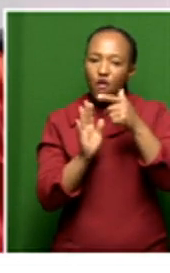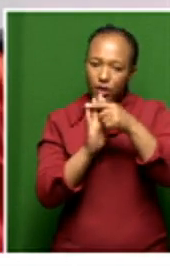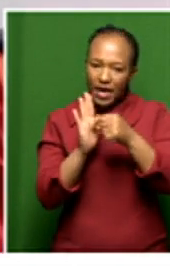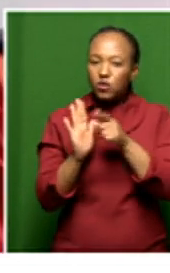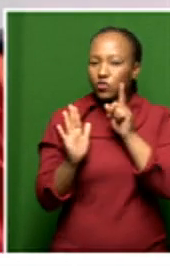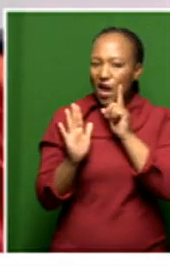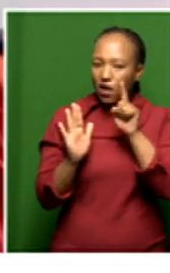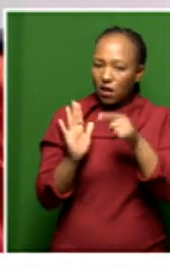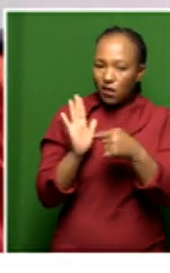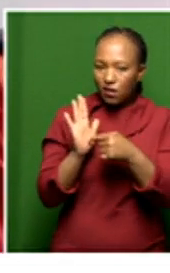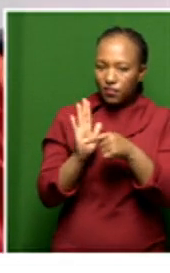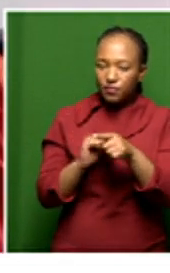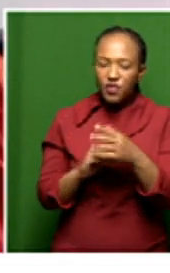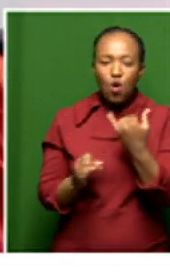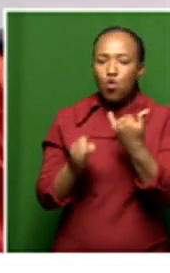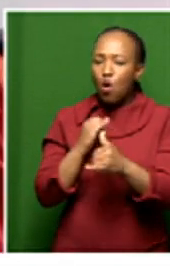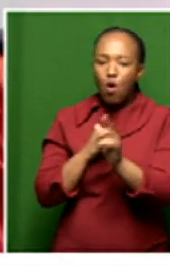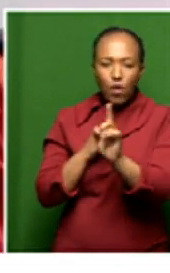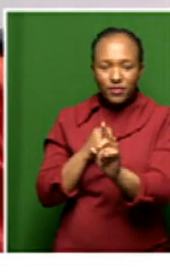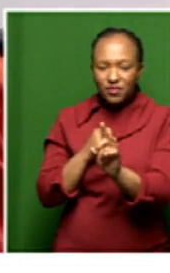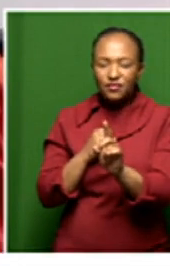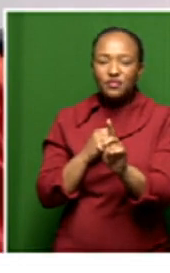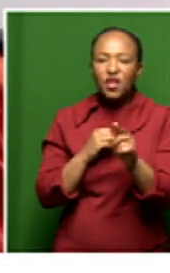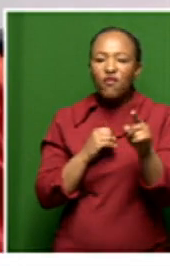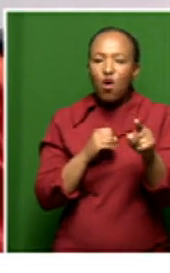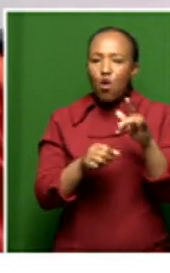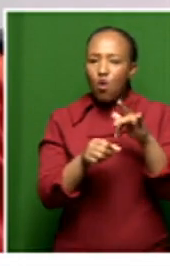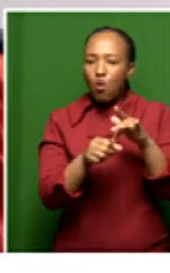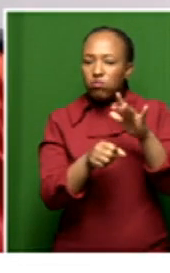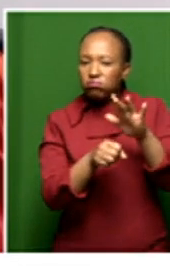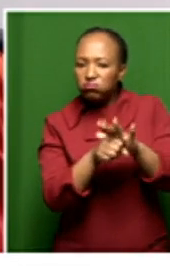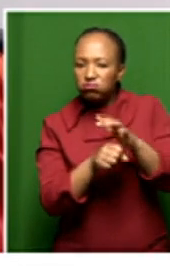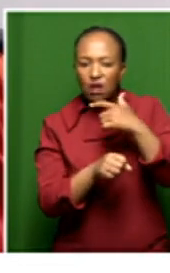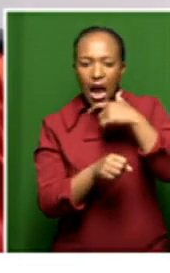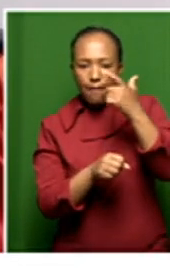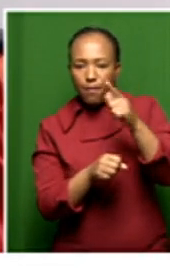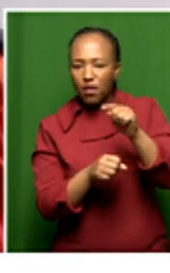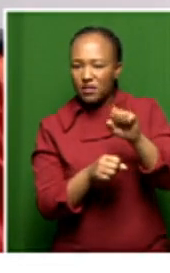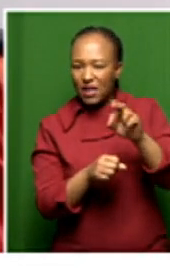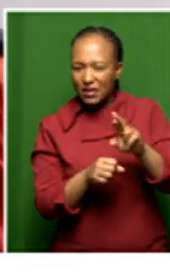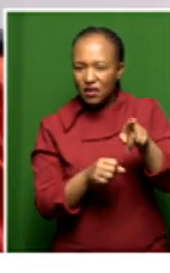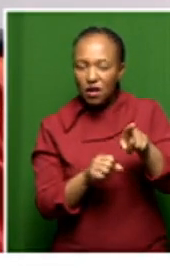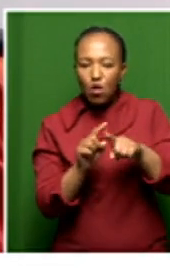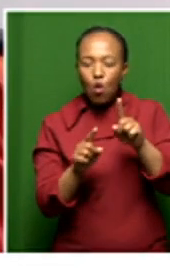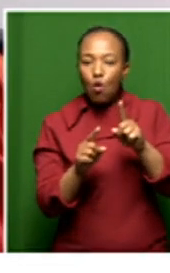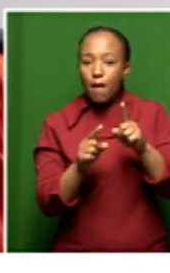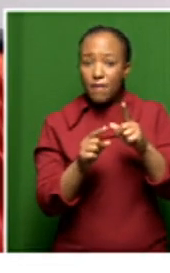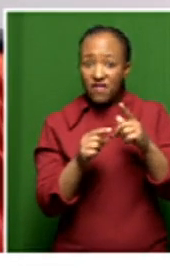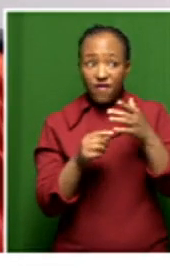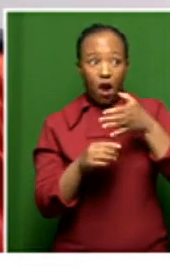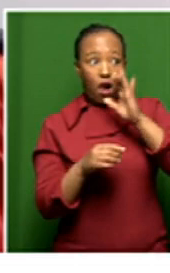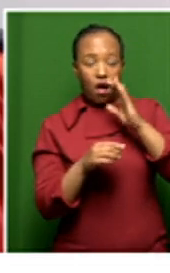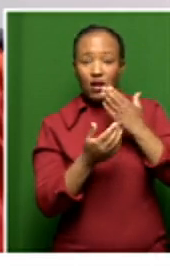Phetho, what exactly is wrong with these products, and are there any health risks associated with consuming the